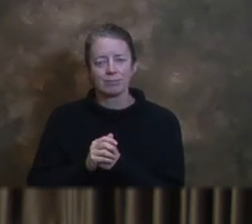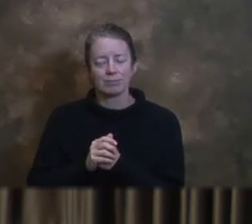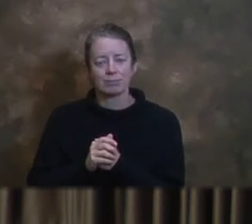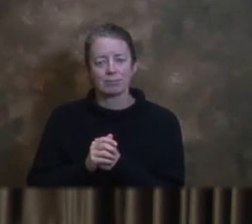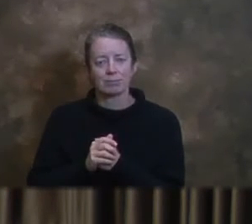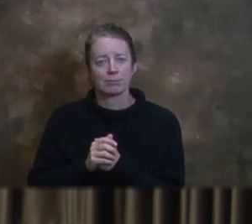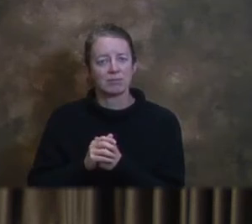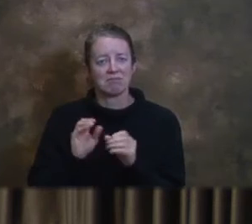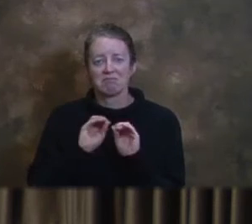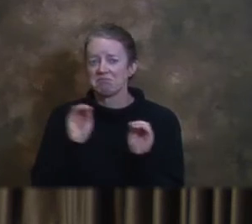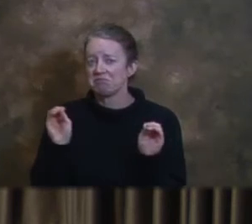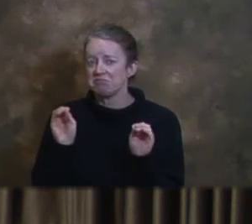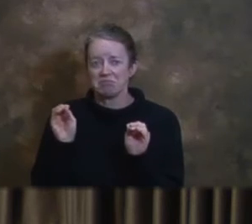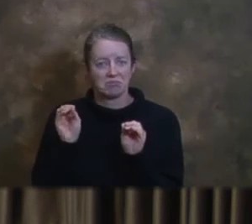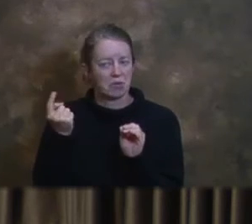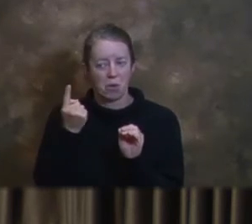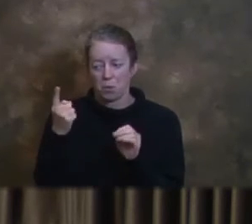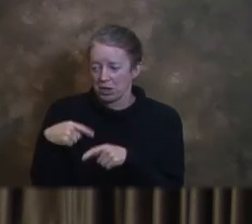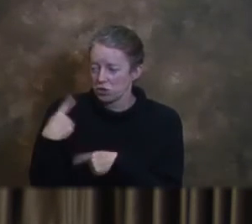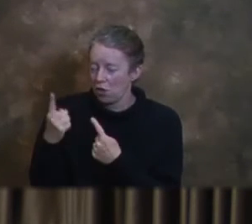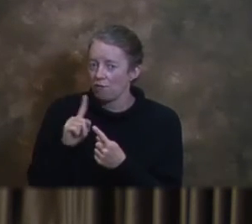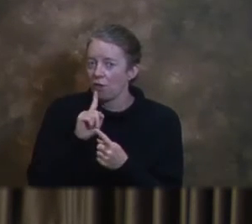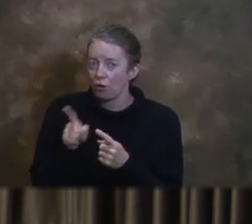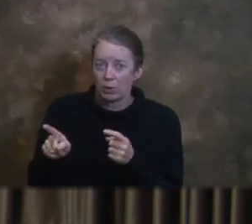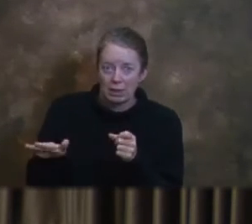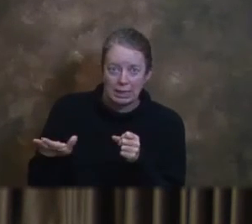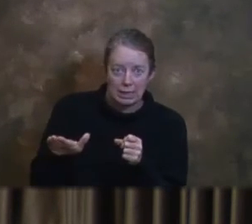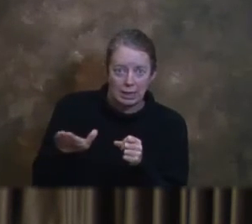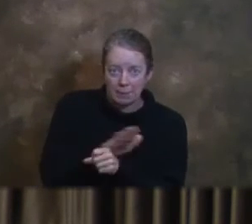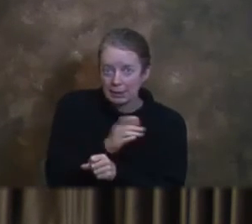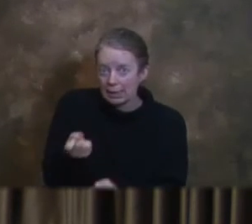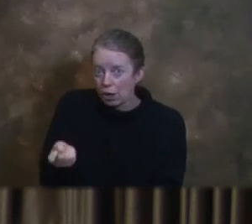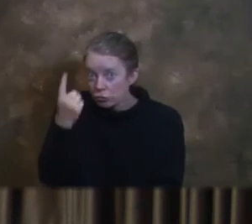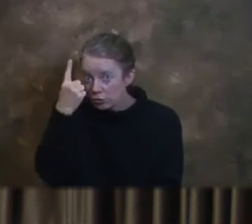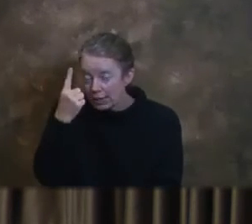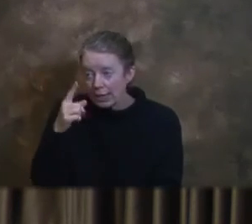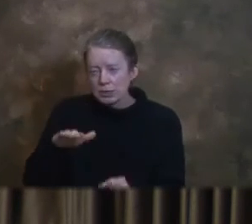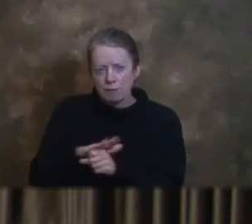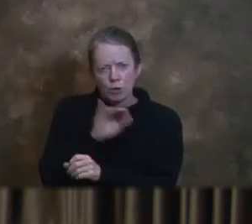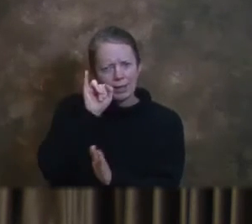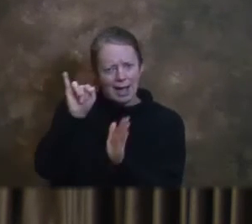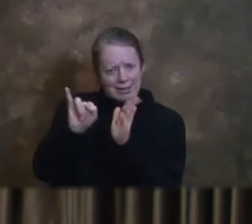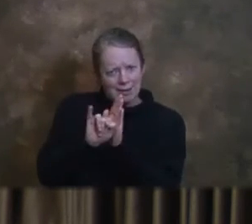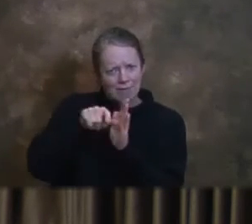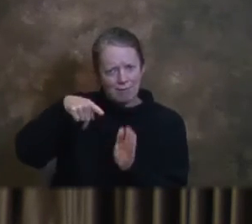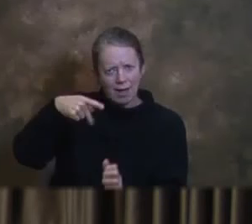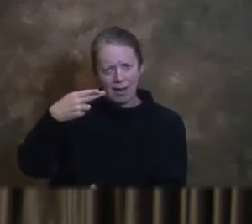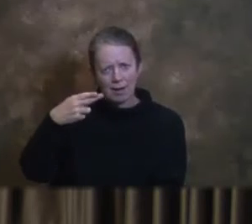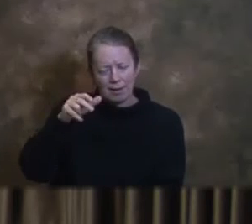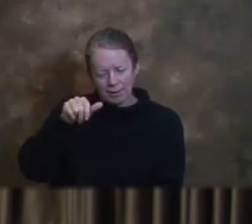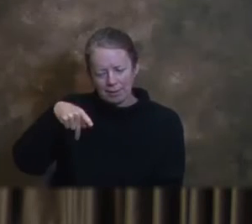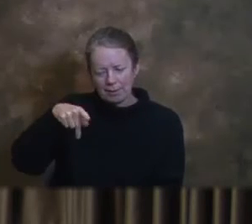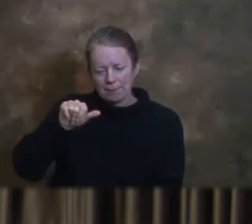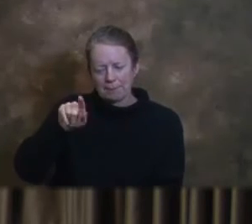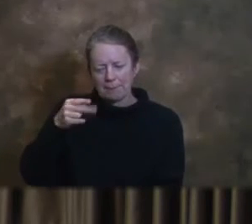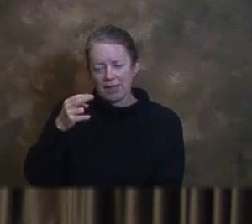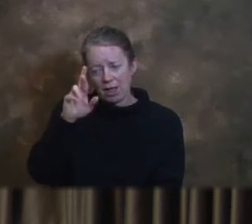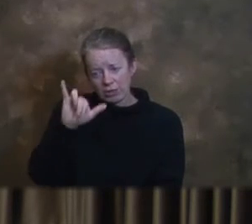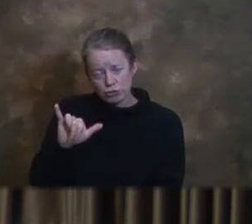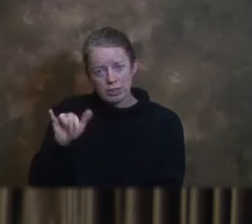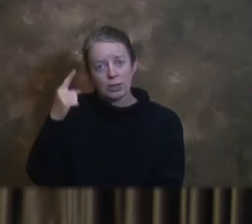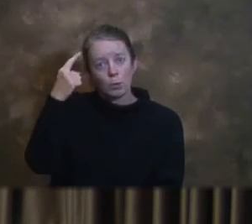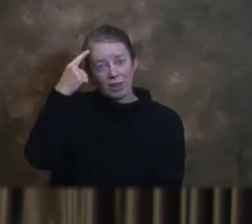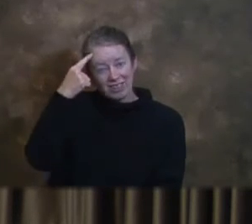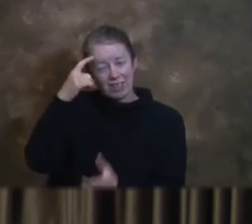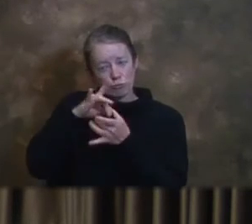No one really understands or can fully identify the pathology of it. We believe it's in part related to the body's